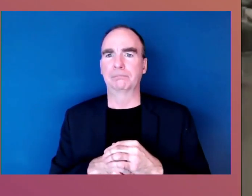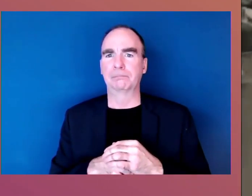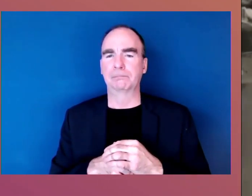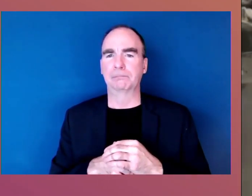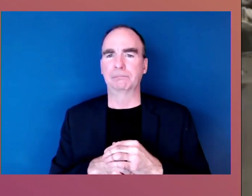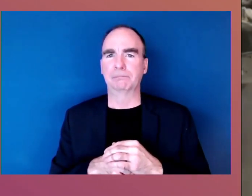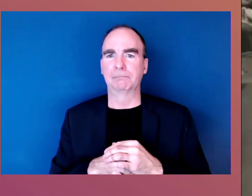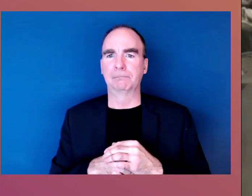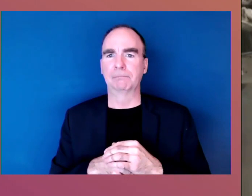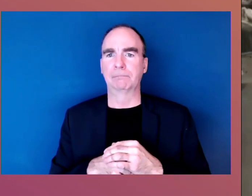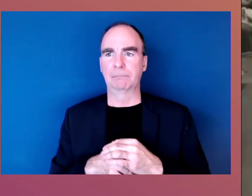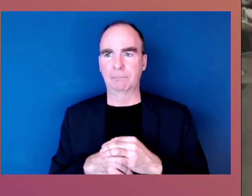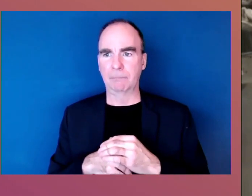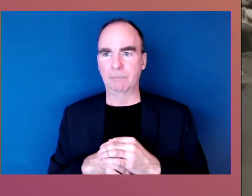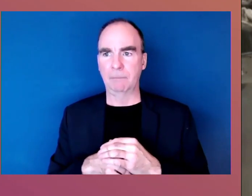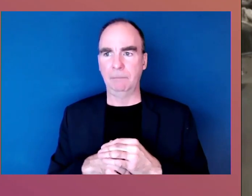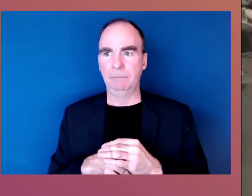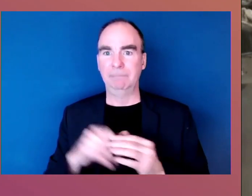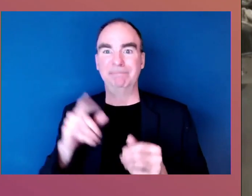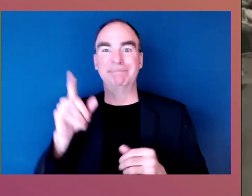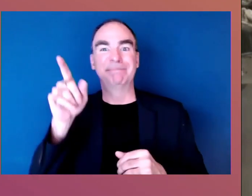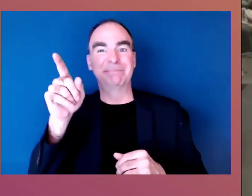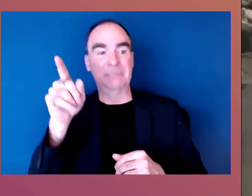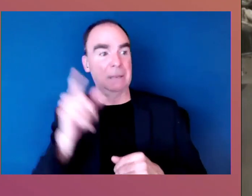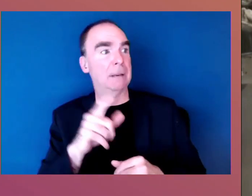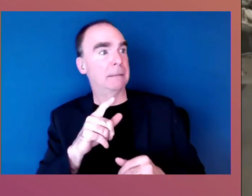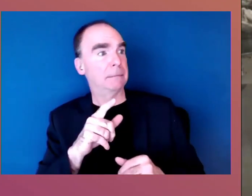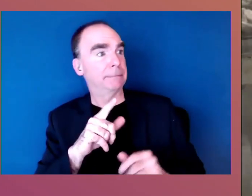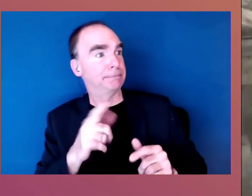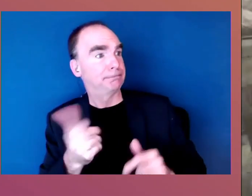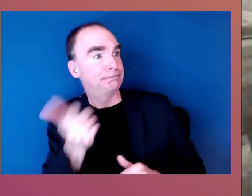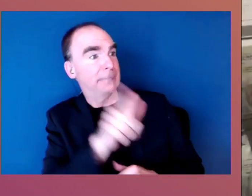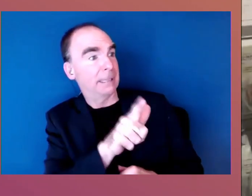Who's next, please? You've arrived at the cashier counter.